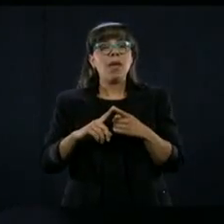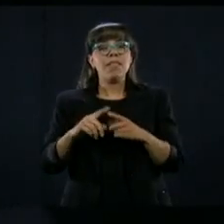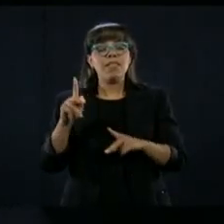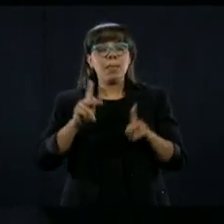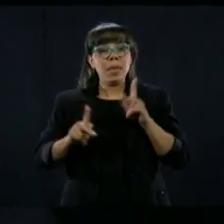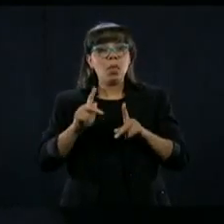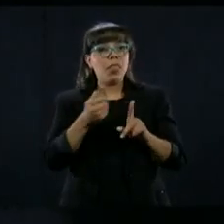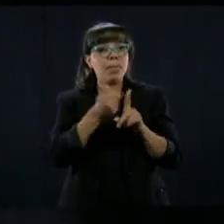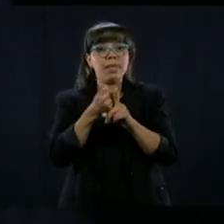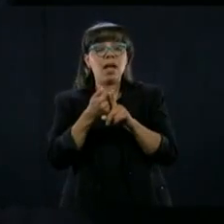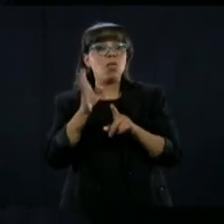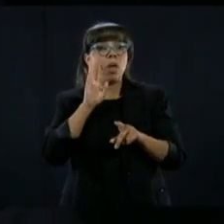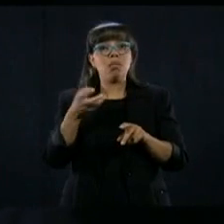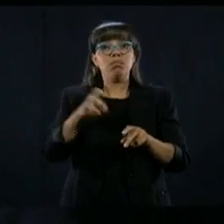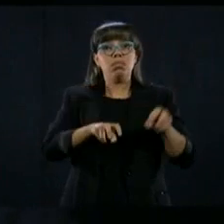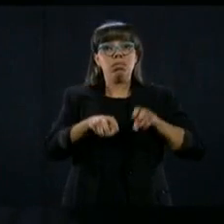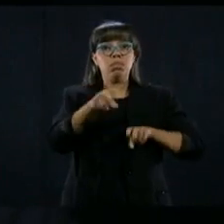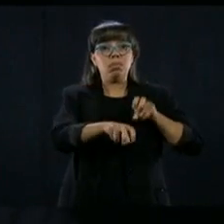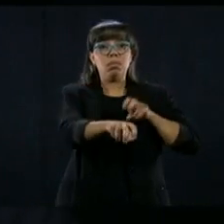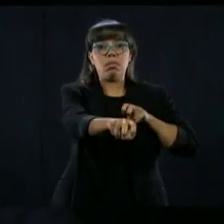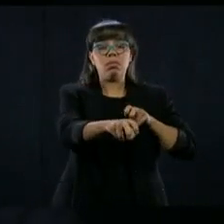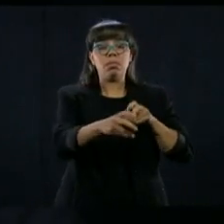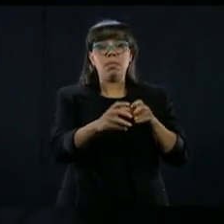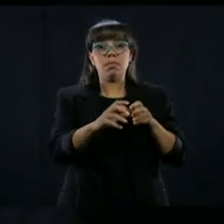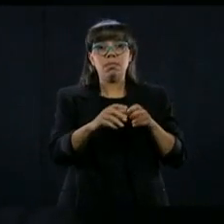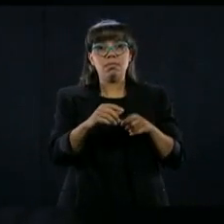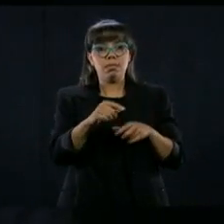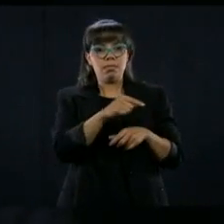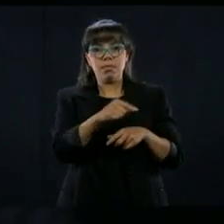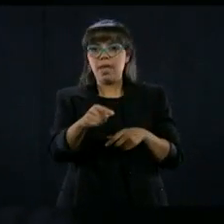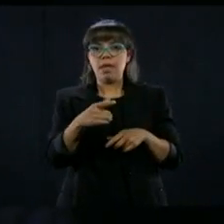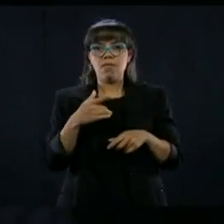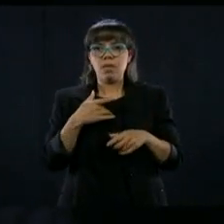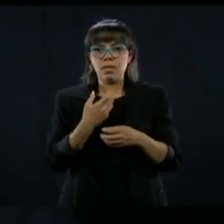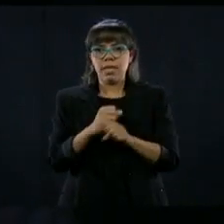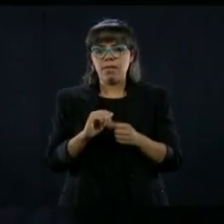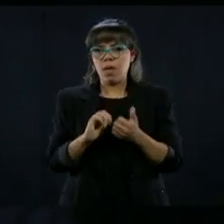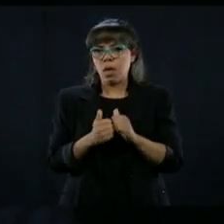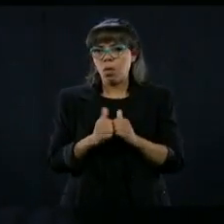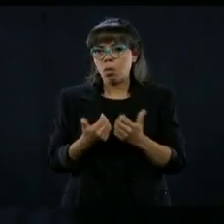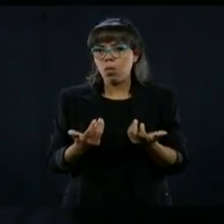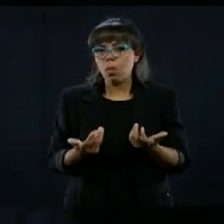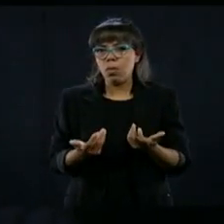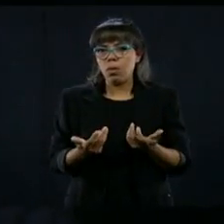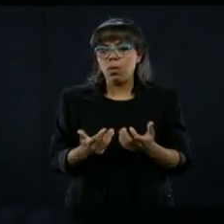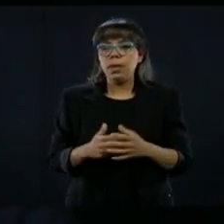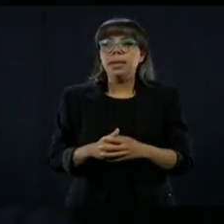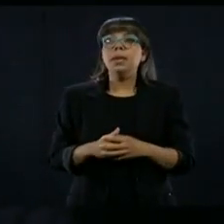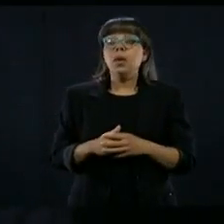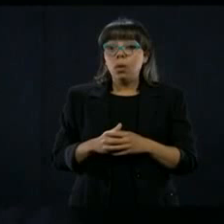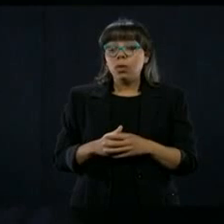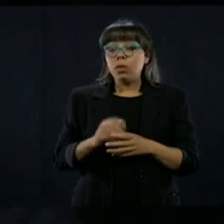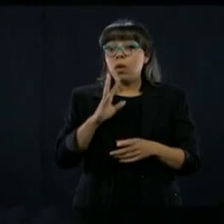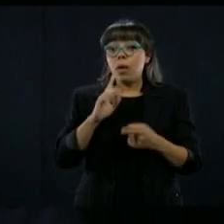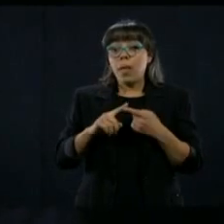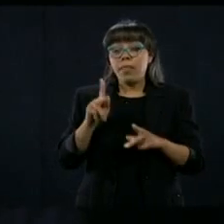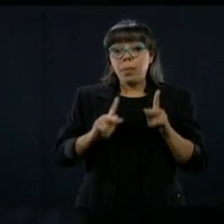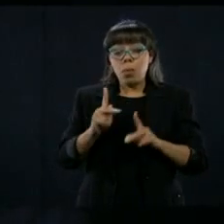Of the passengers? Yeah. But we already said that when you use